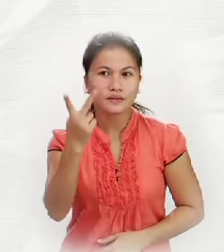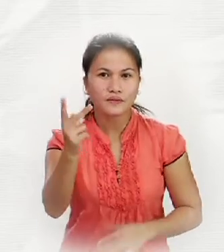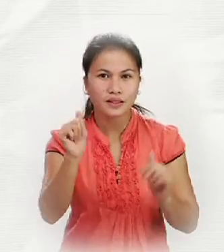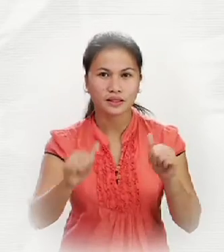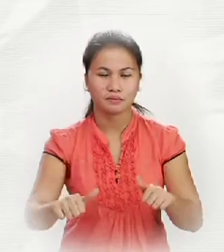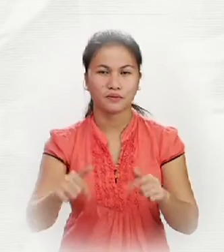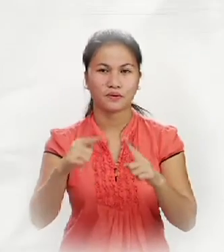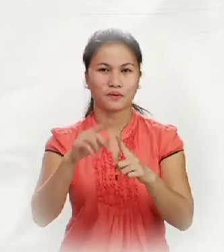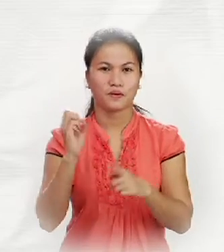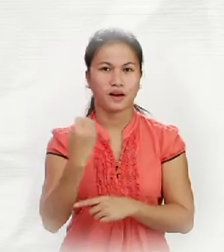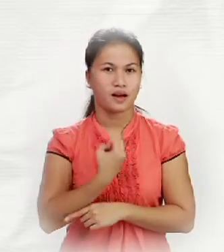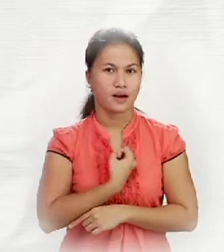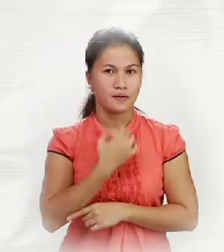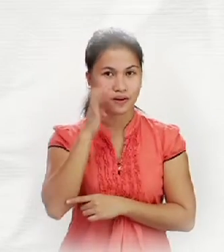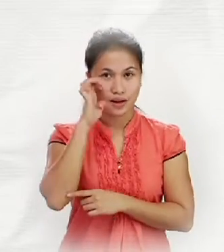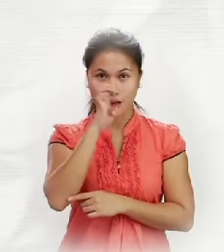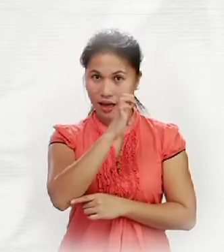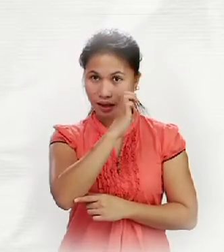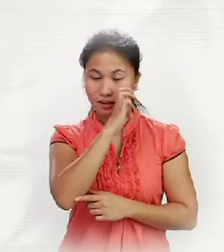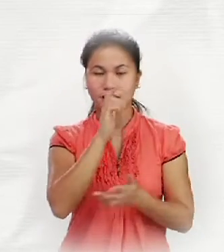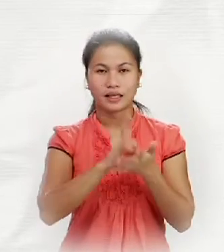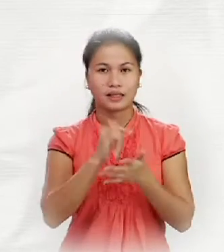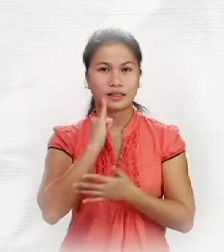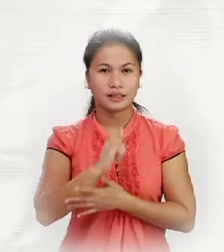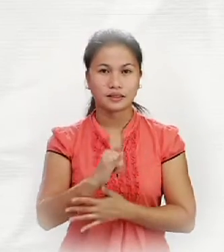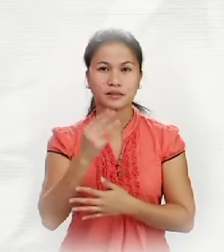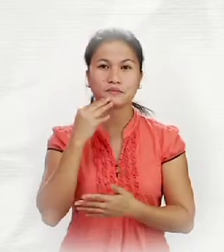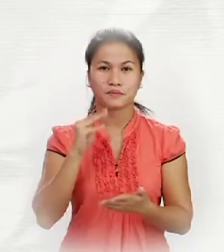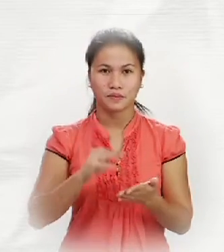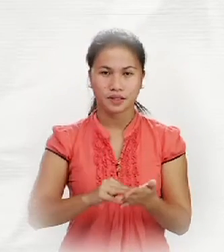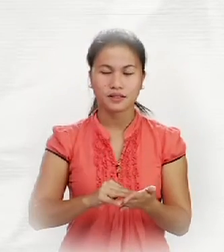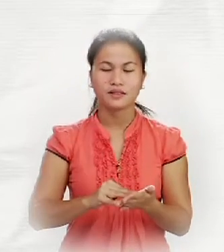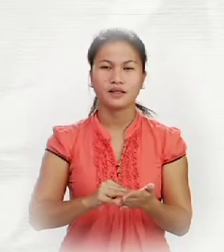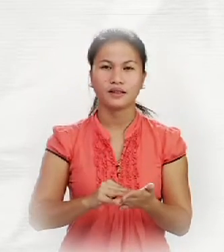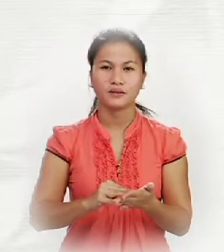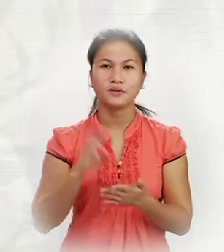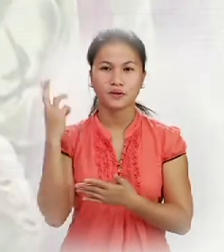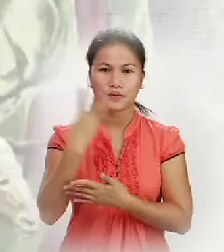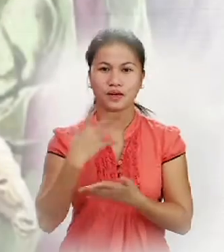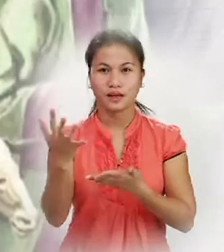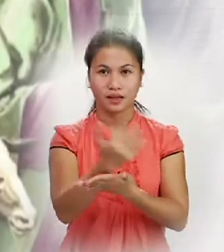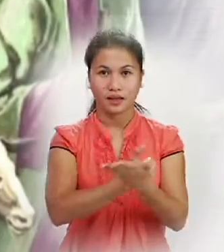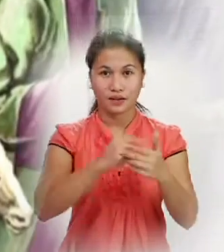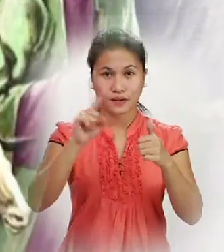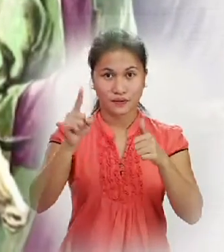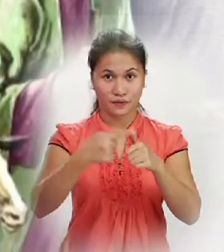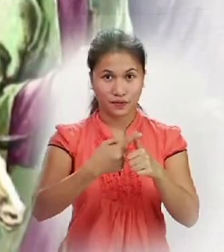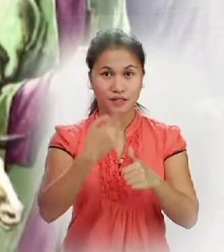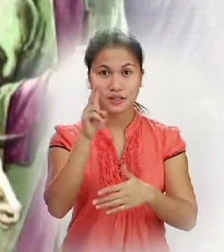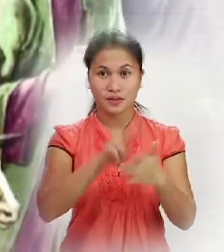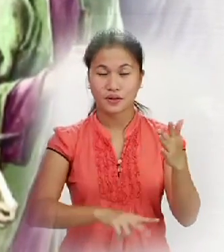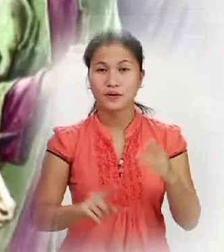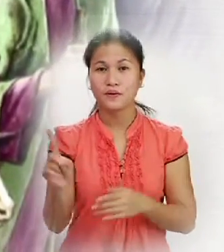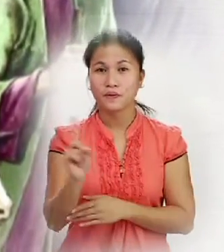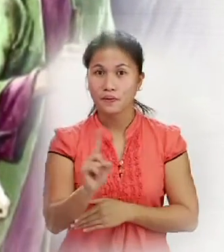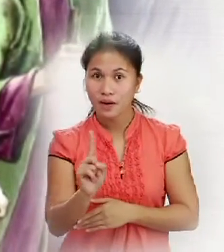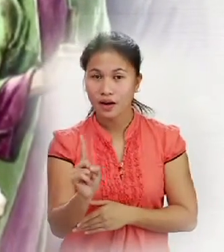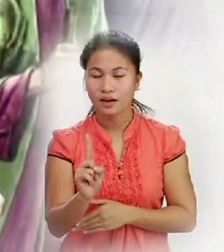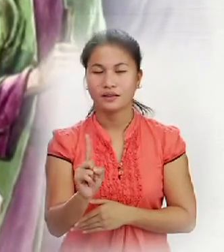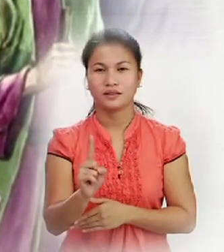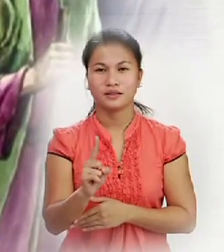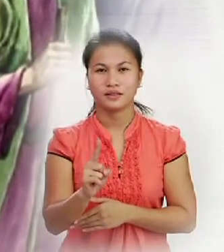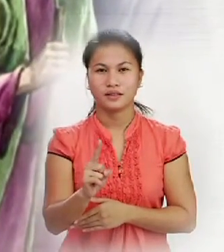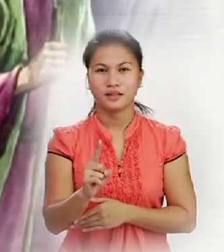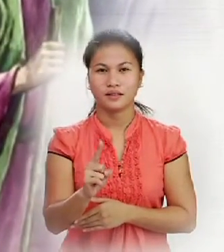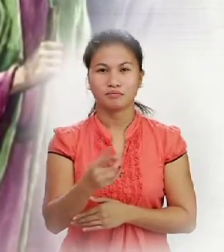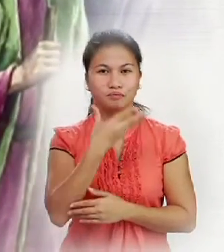our eyes. This is the message that we gathered in the first reading, where the Jews lived